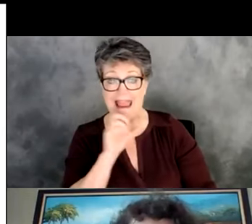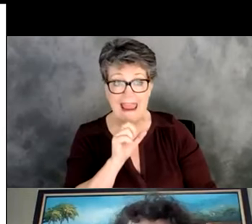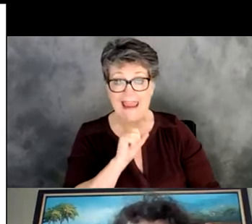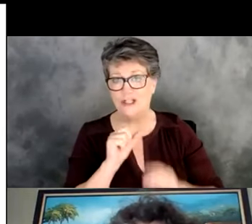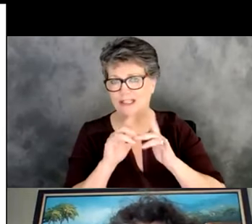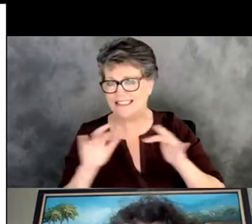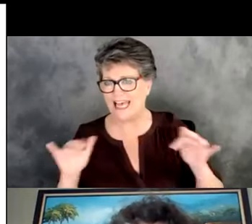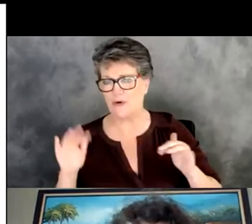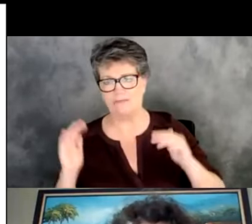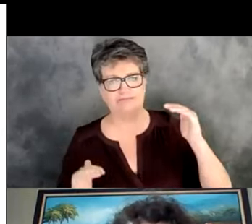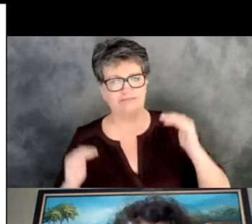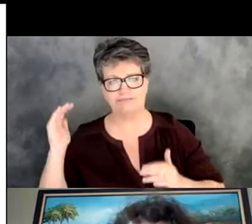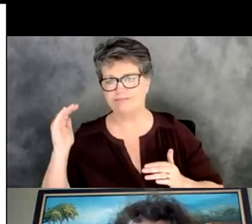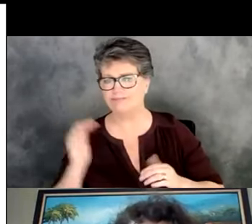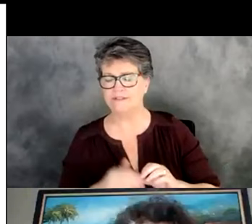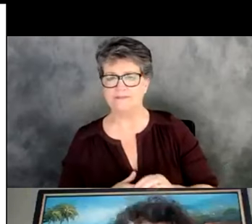cetera.